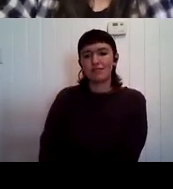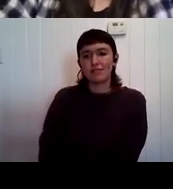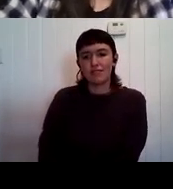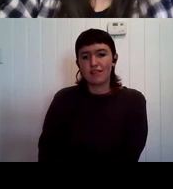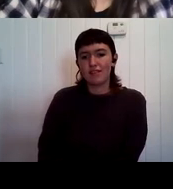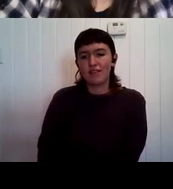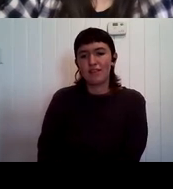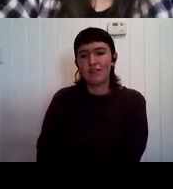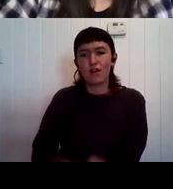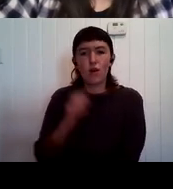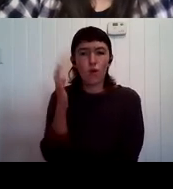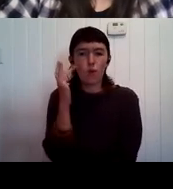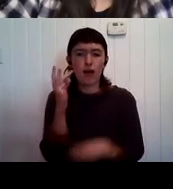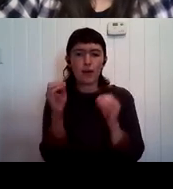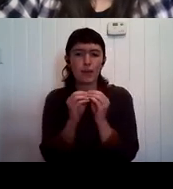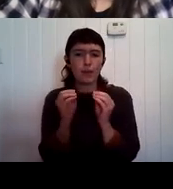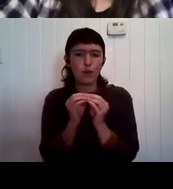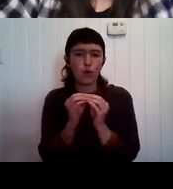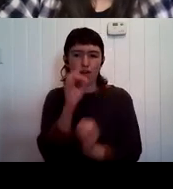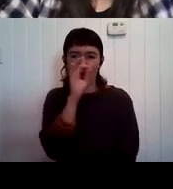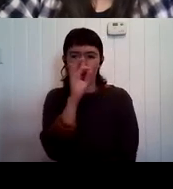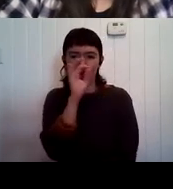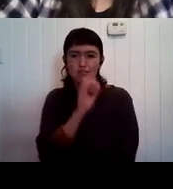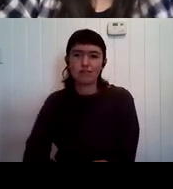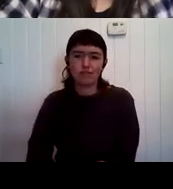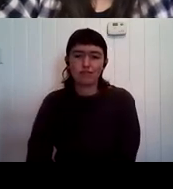Why would there be more foxes?